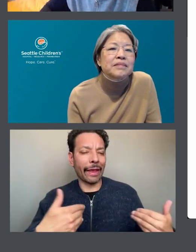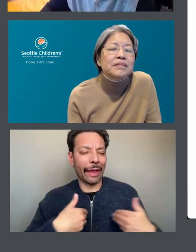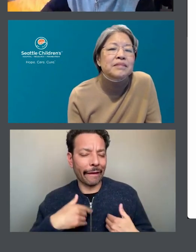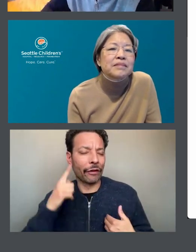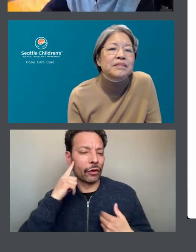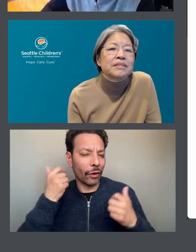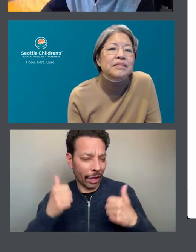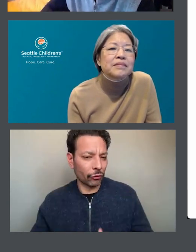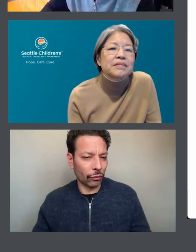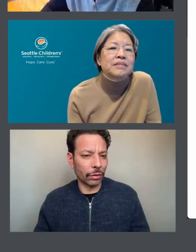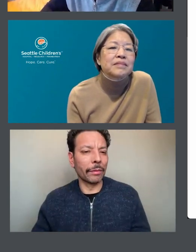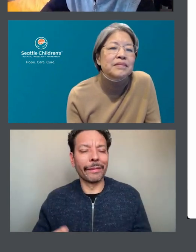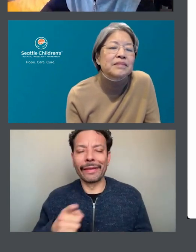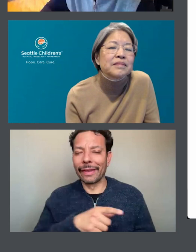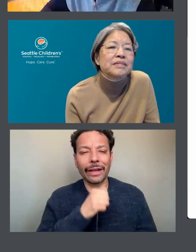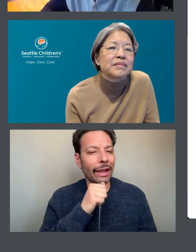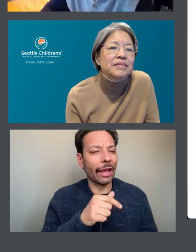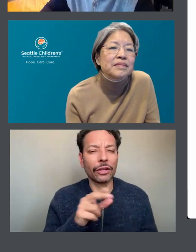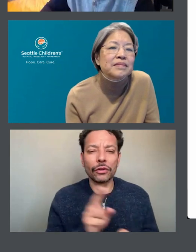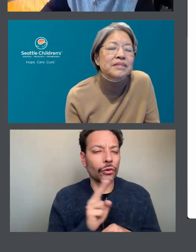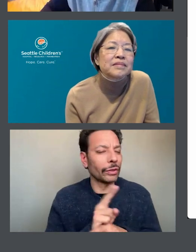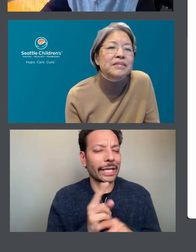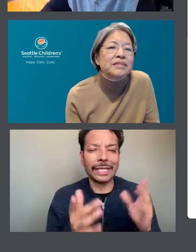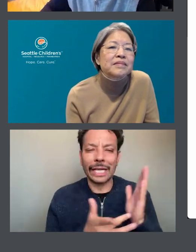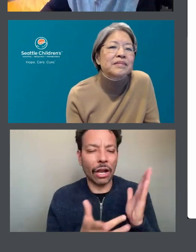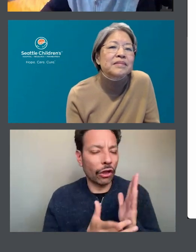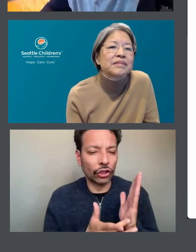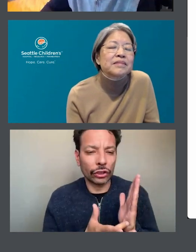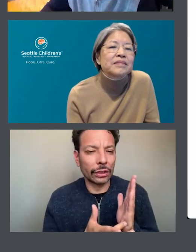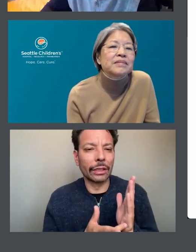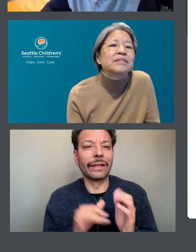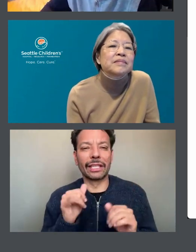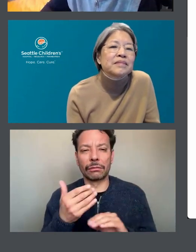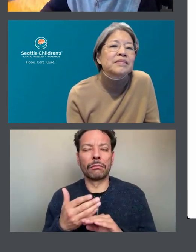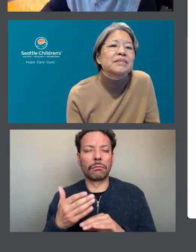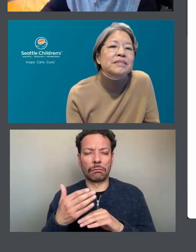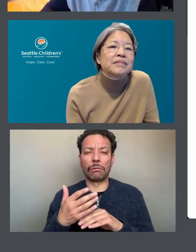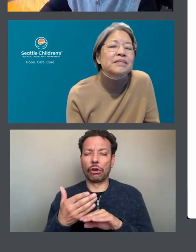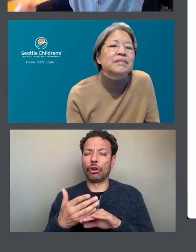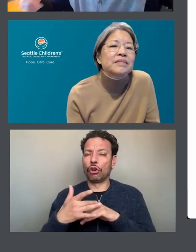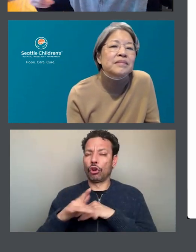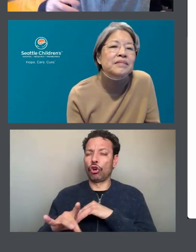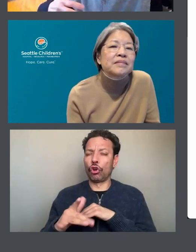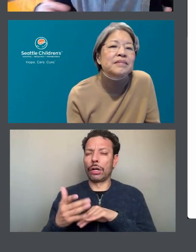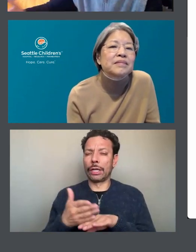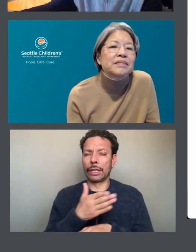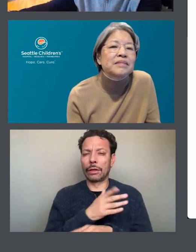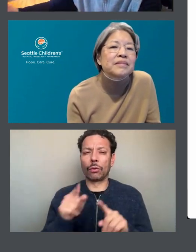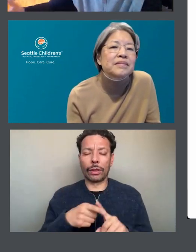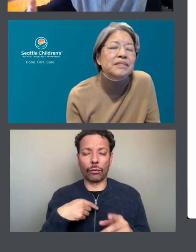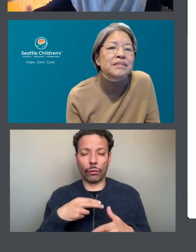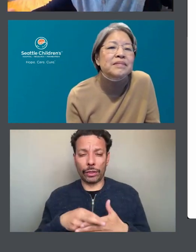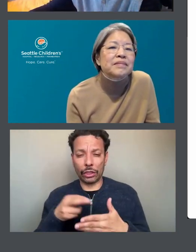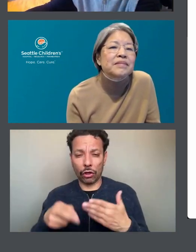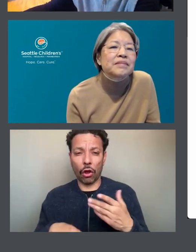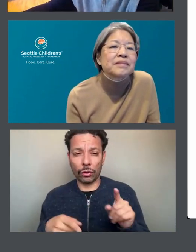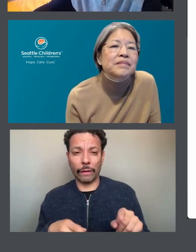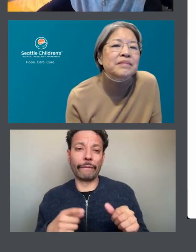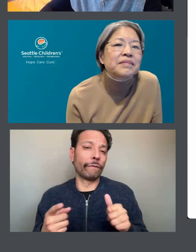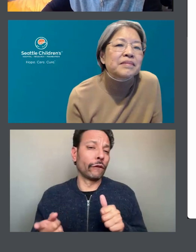loss, but they were not using technology. So this was pretty early on when our results were just